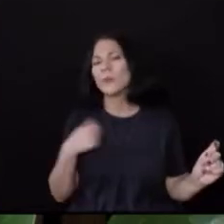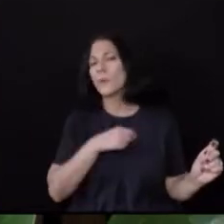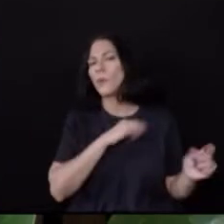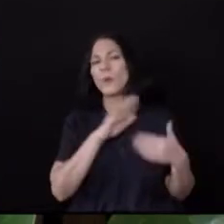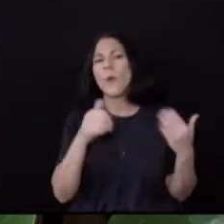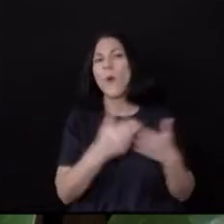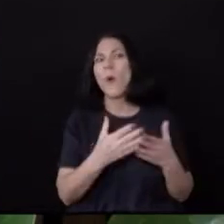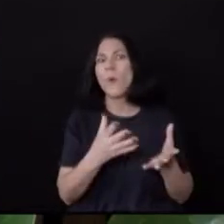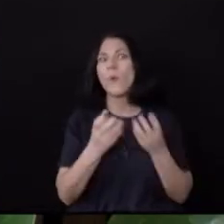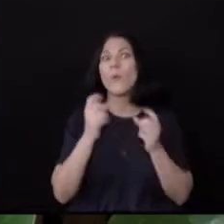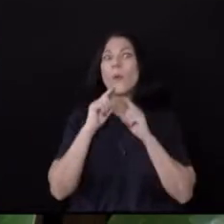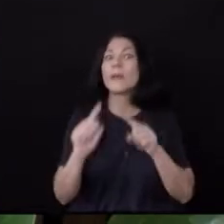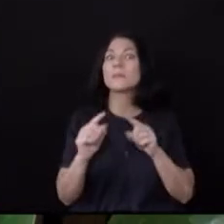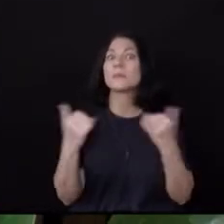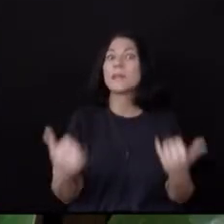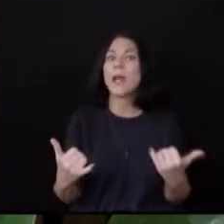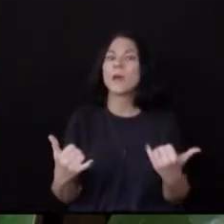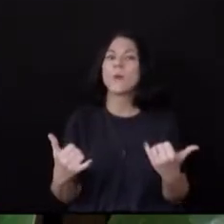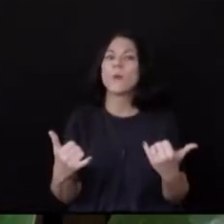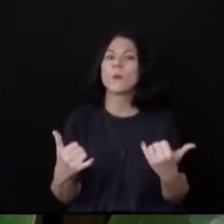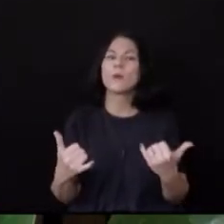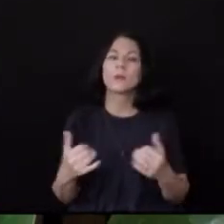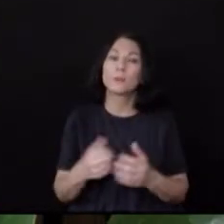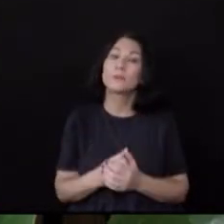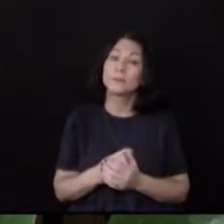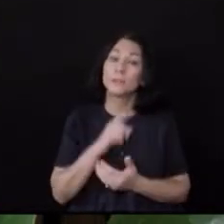want answers to right now, aren't there?